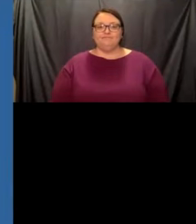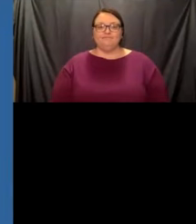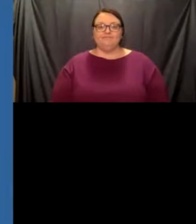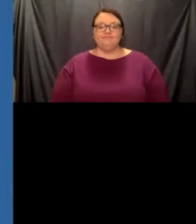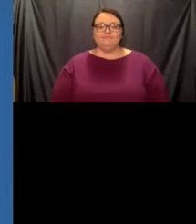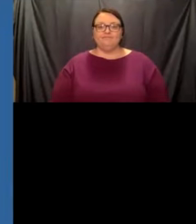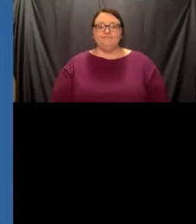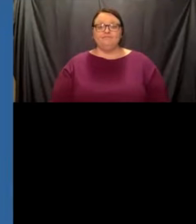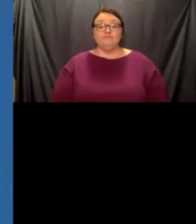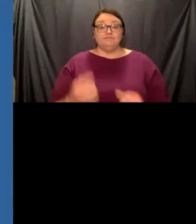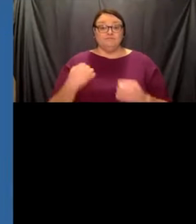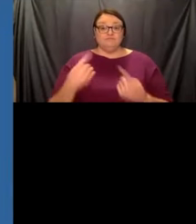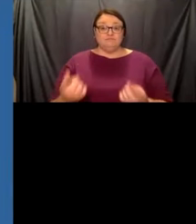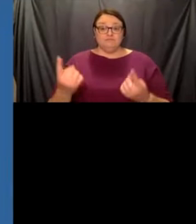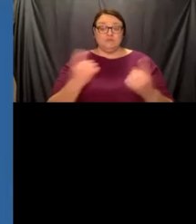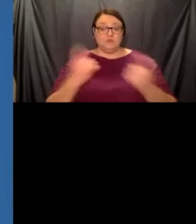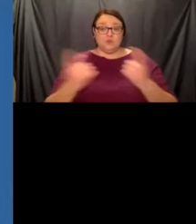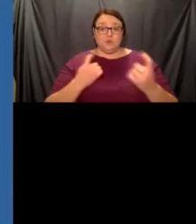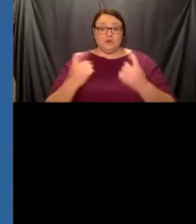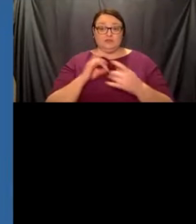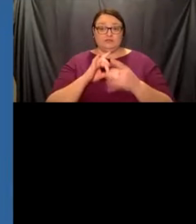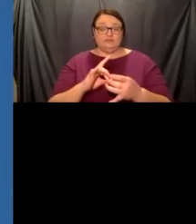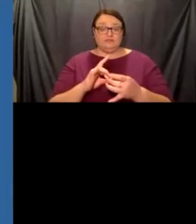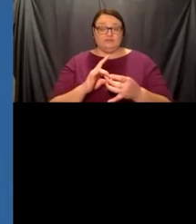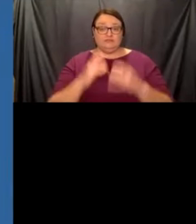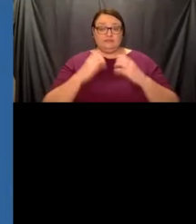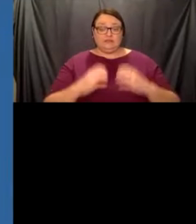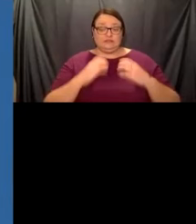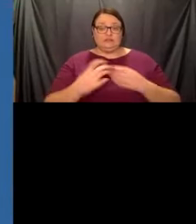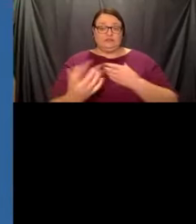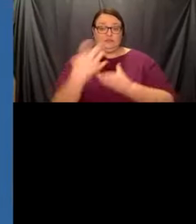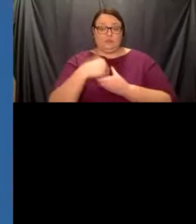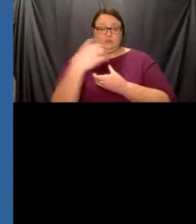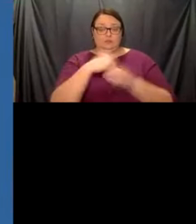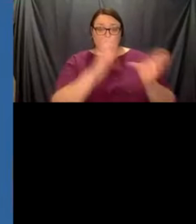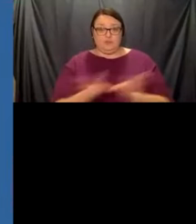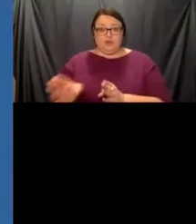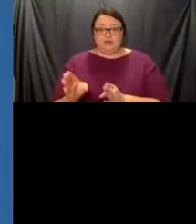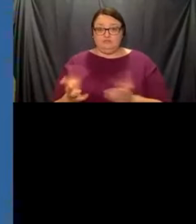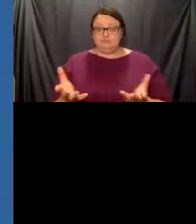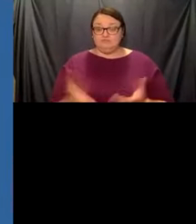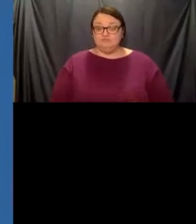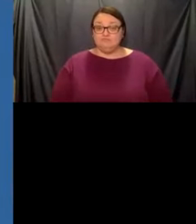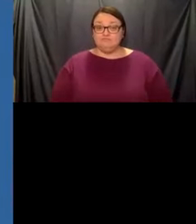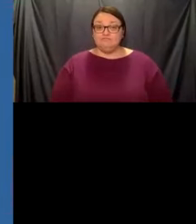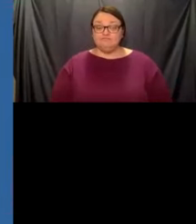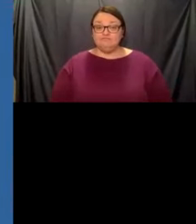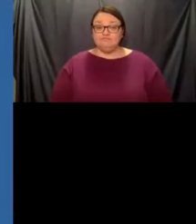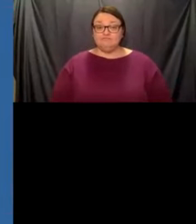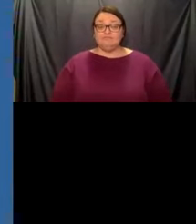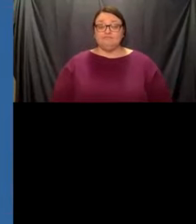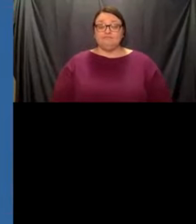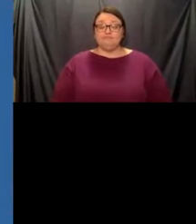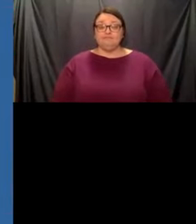Do you have any questions on the ¿Tienen citizen? preguntas sobre este plan